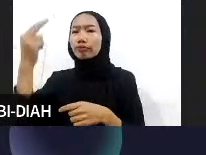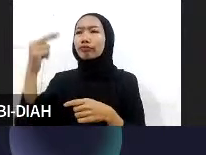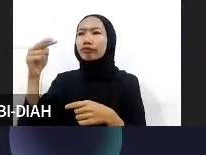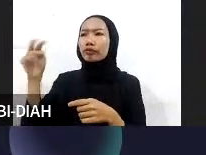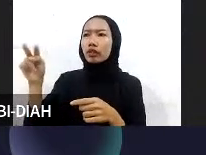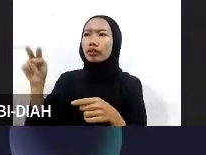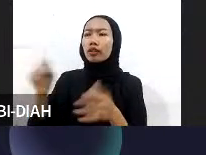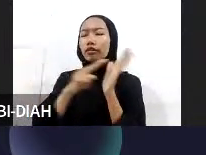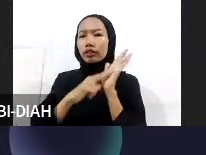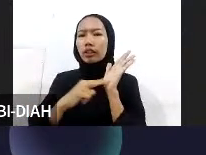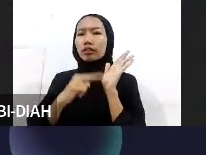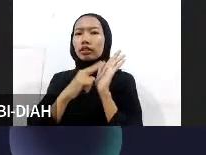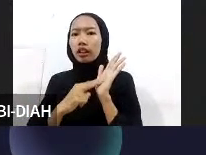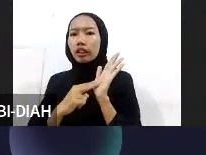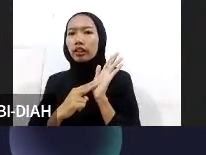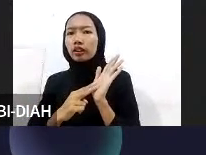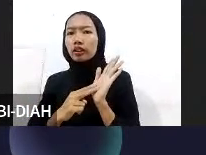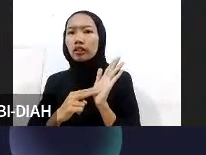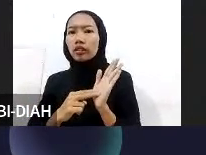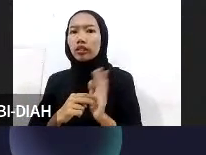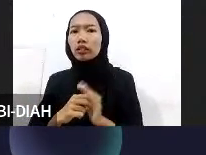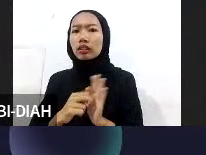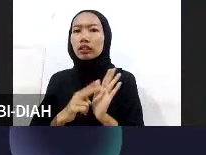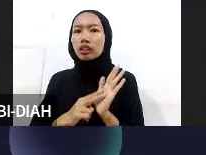Well, it's time they do.